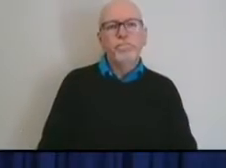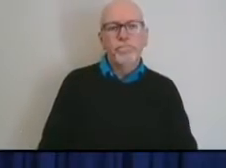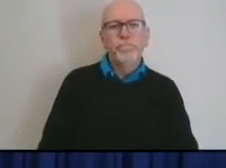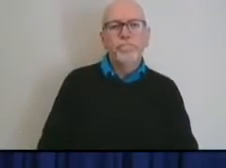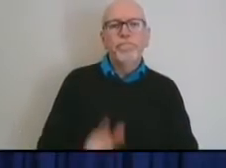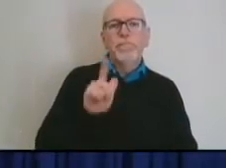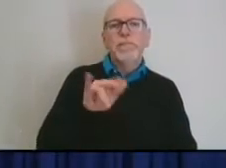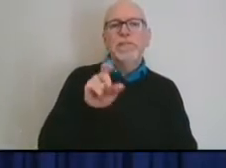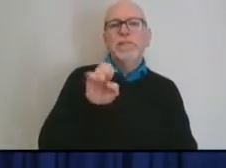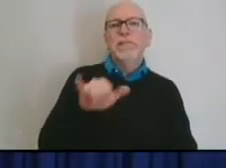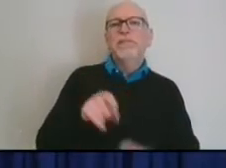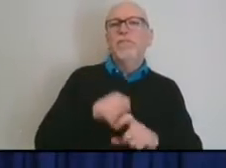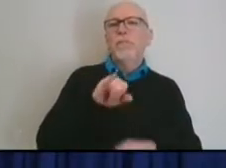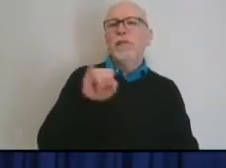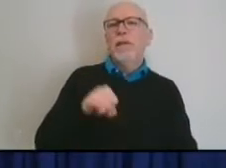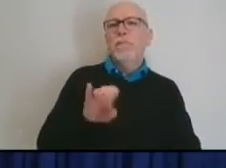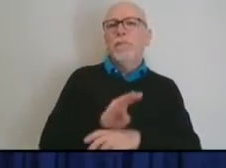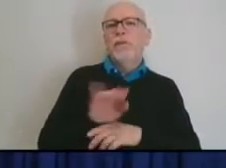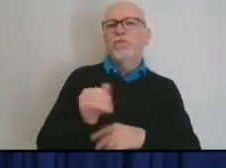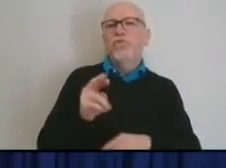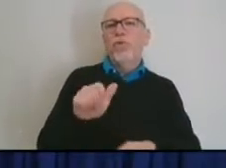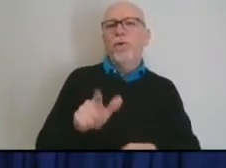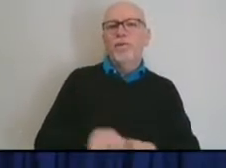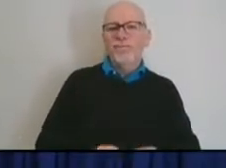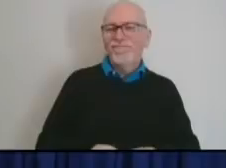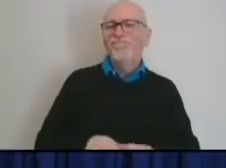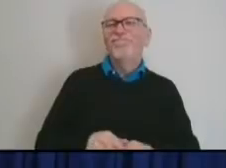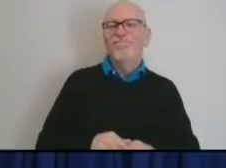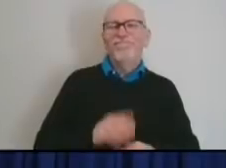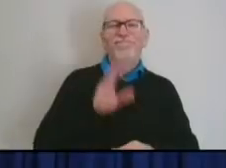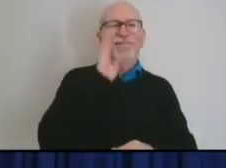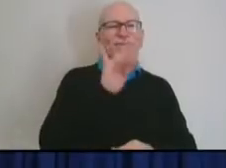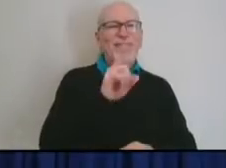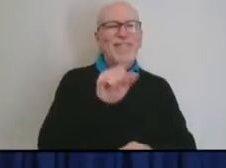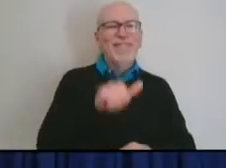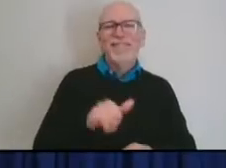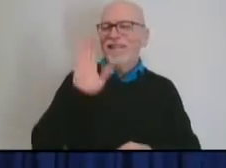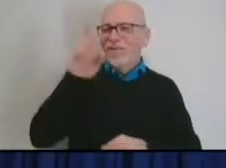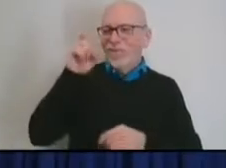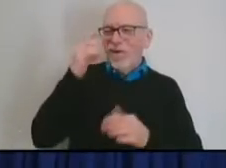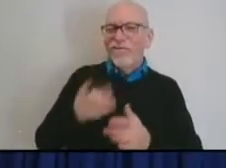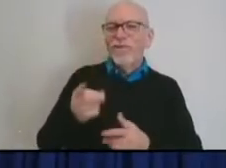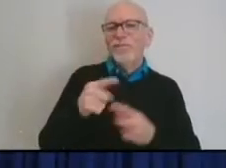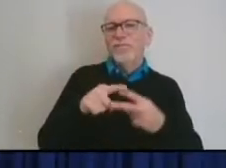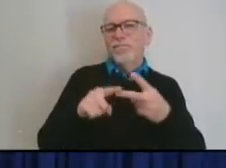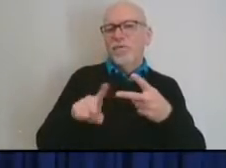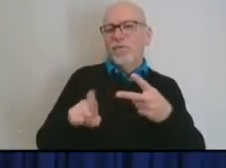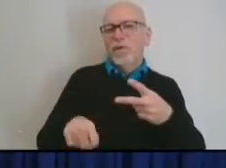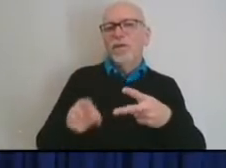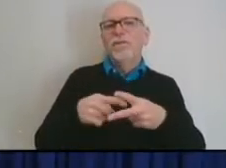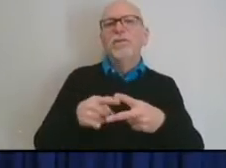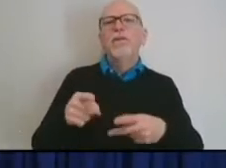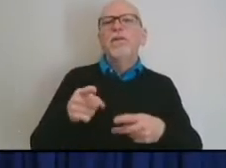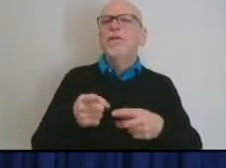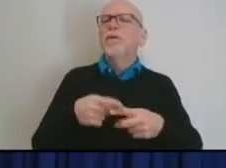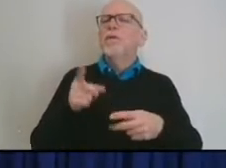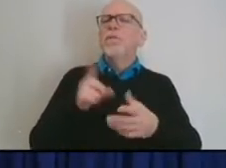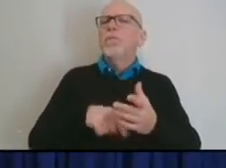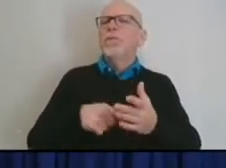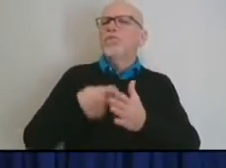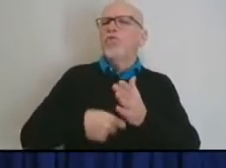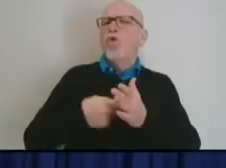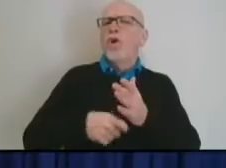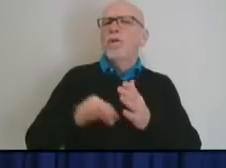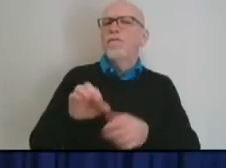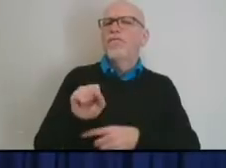Indianapolis Business Journal. Afternoon, Lindsay. Good afternoon, Governor. A couple questions. First, what was the cost of the Super